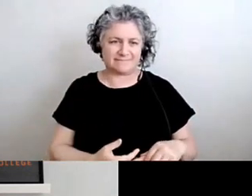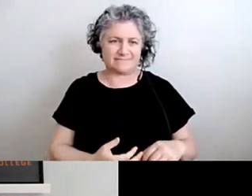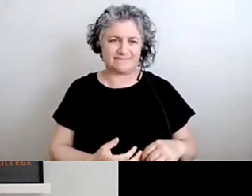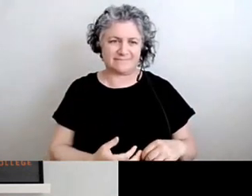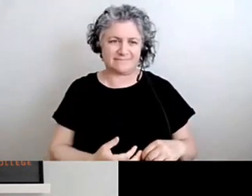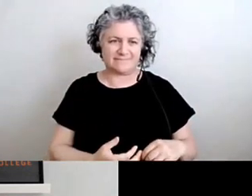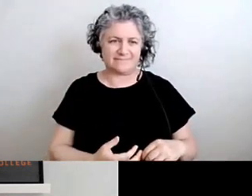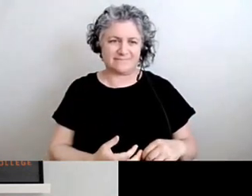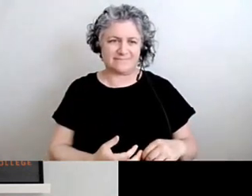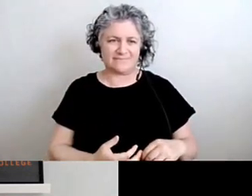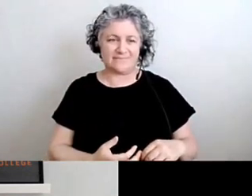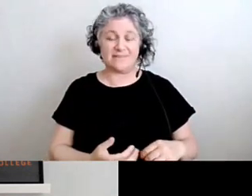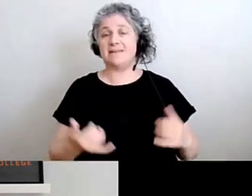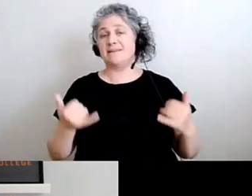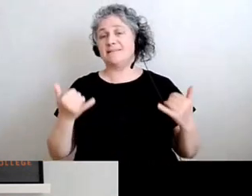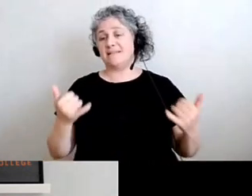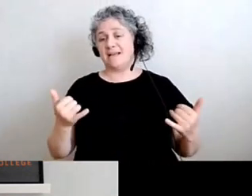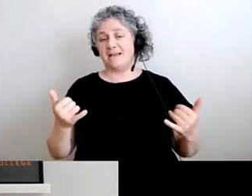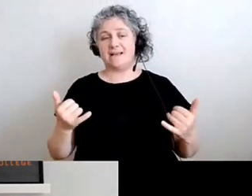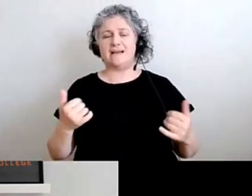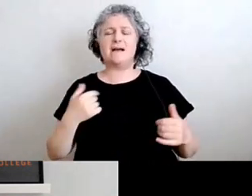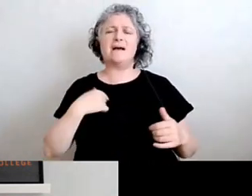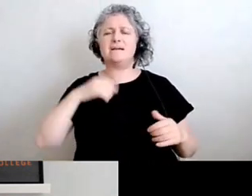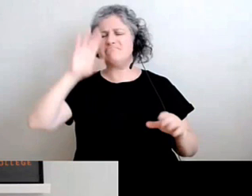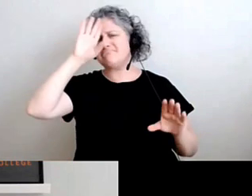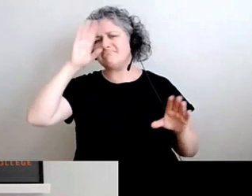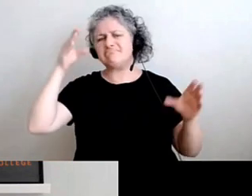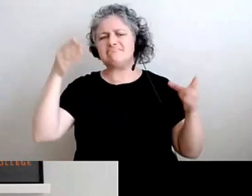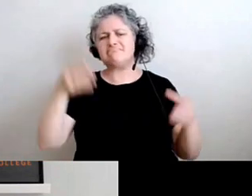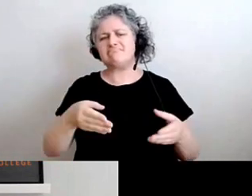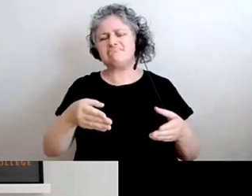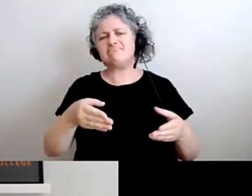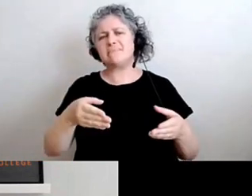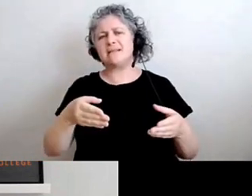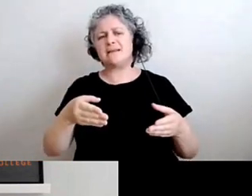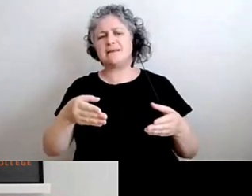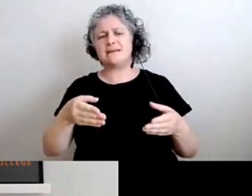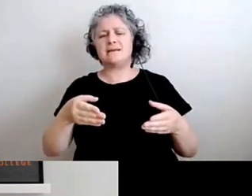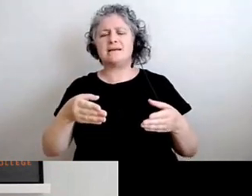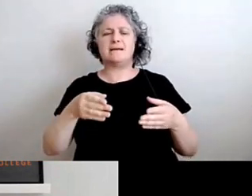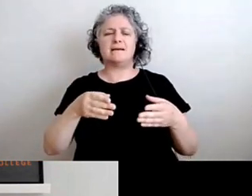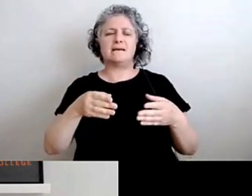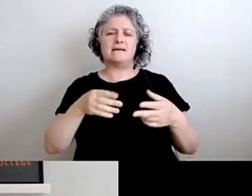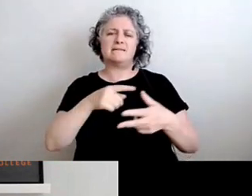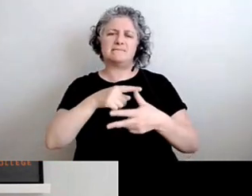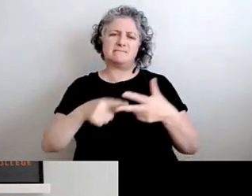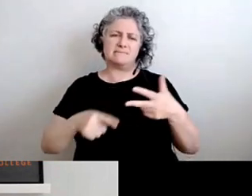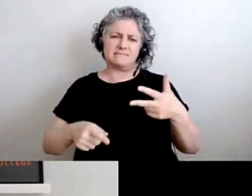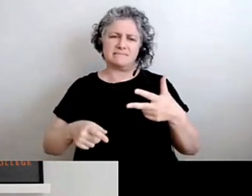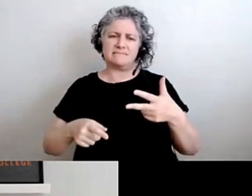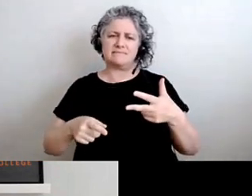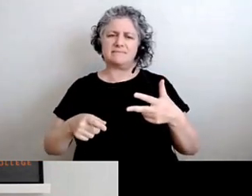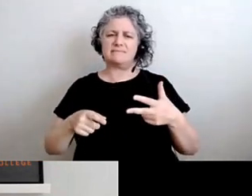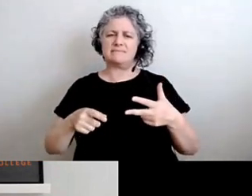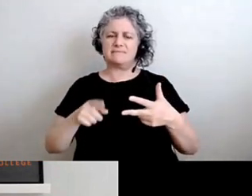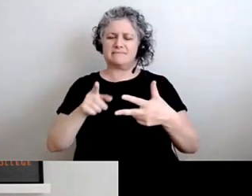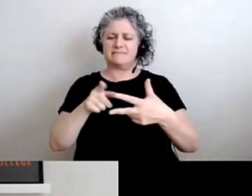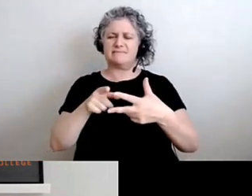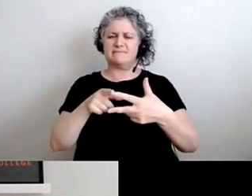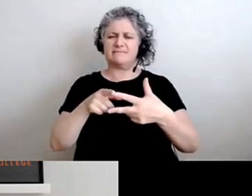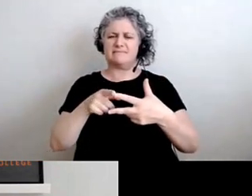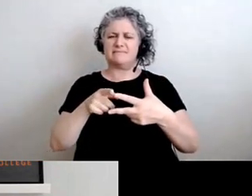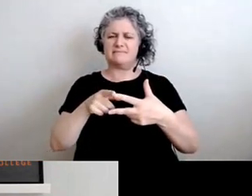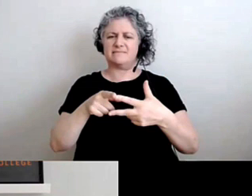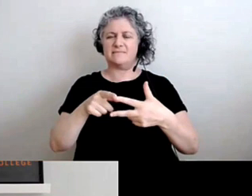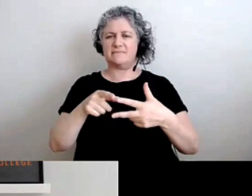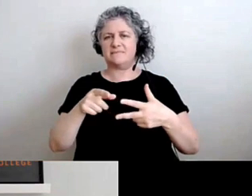So in this session today, I'm going to be really focusing in on connecting with learners on Messenger. Like that is